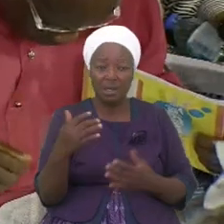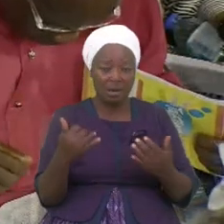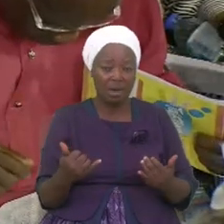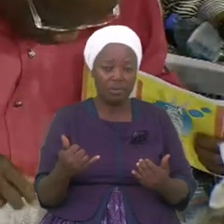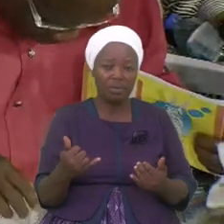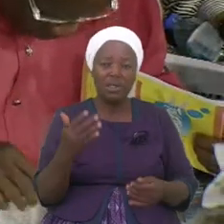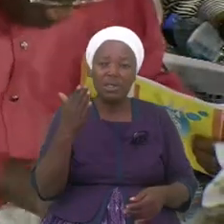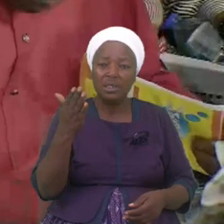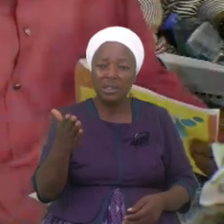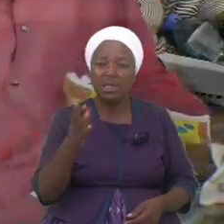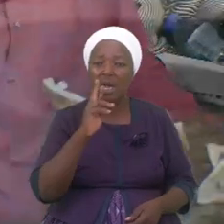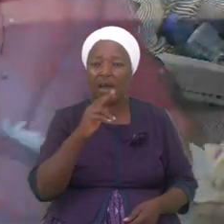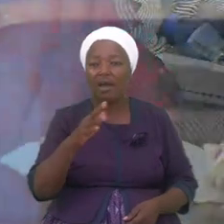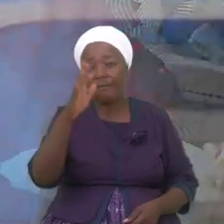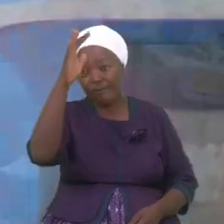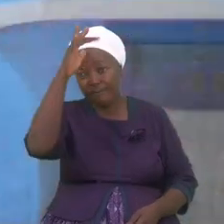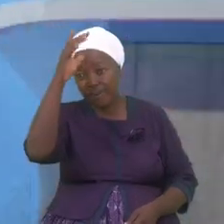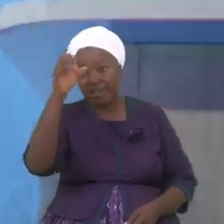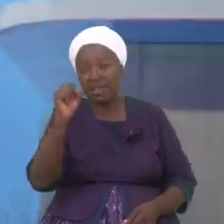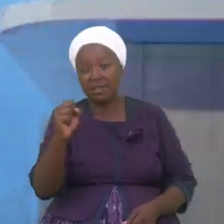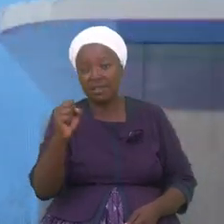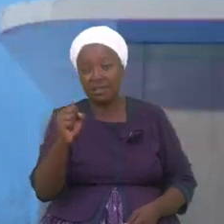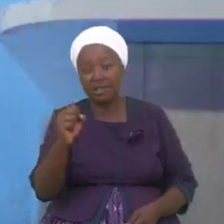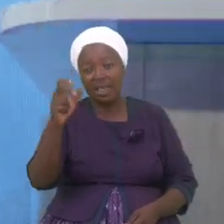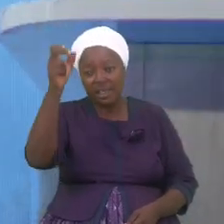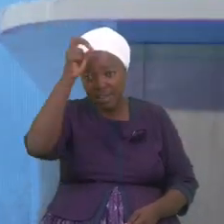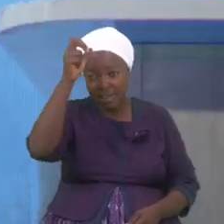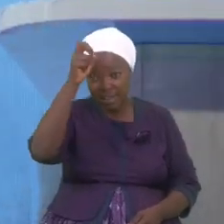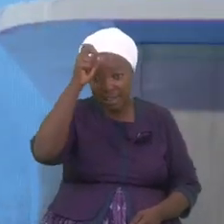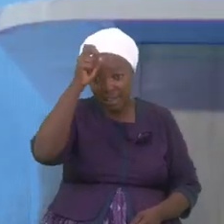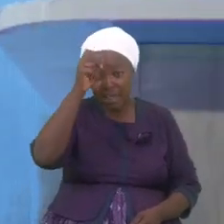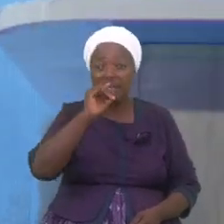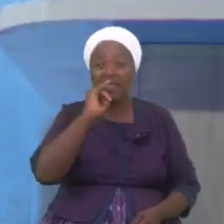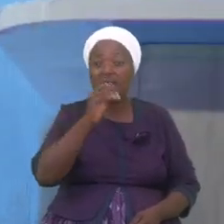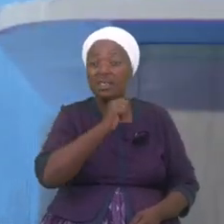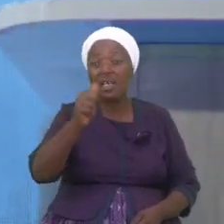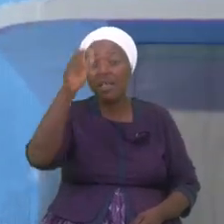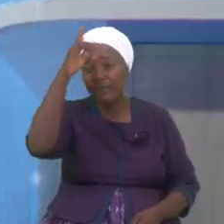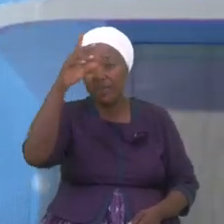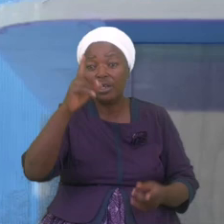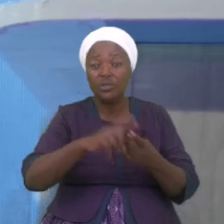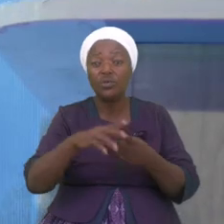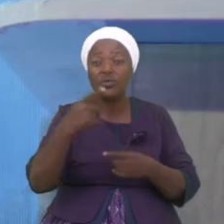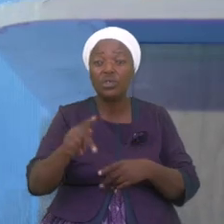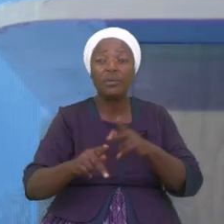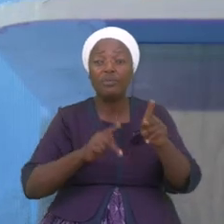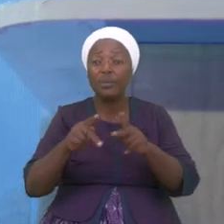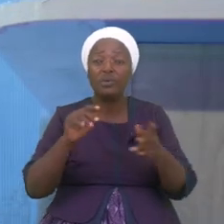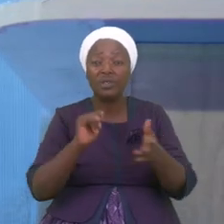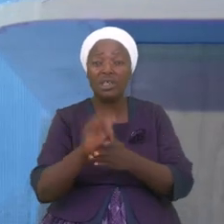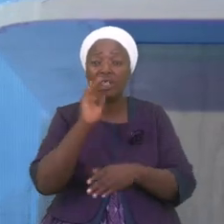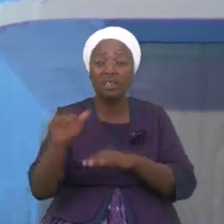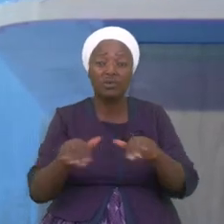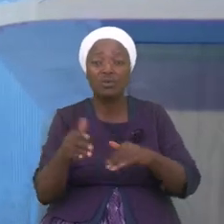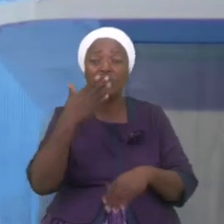are fathers. Satan is a father to the people who are doing